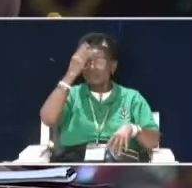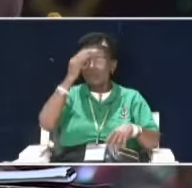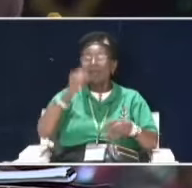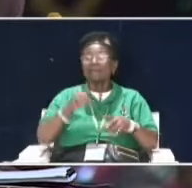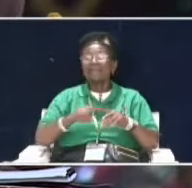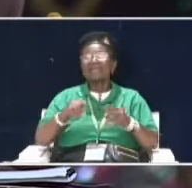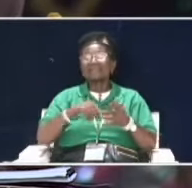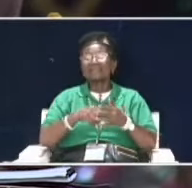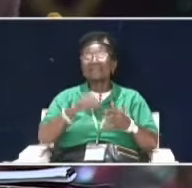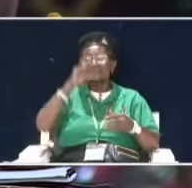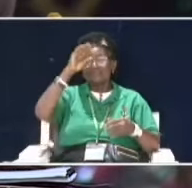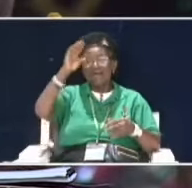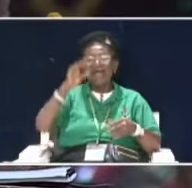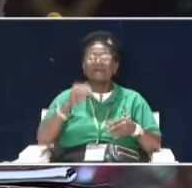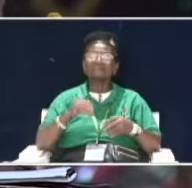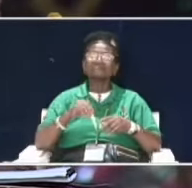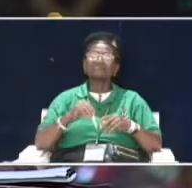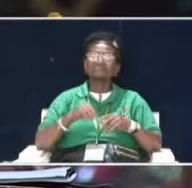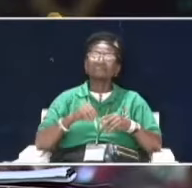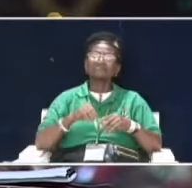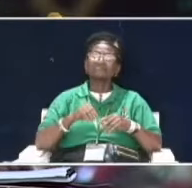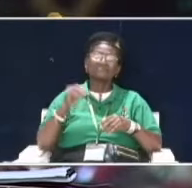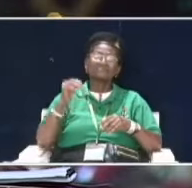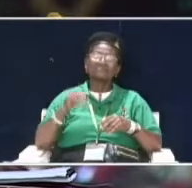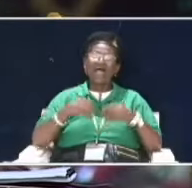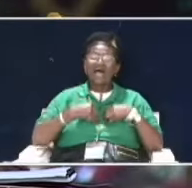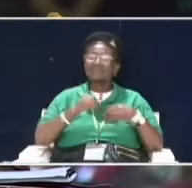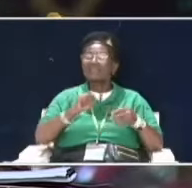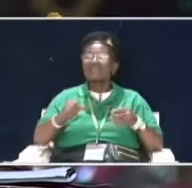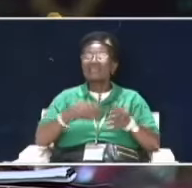man had a case